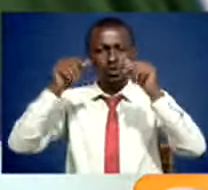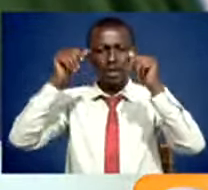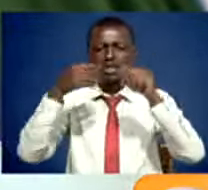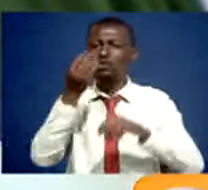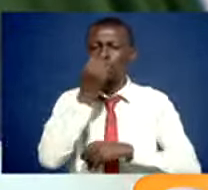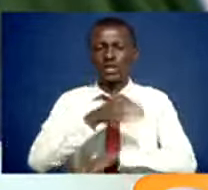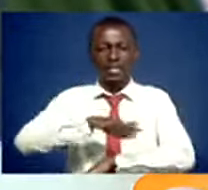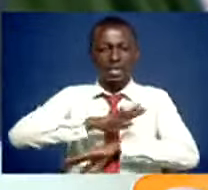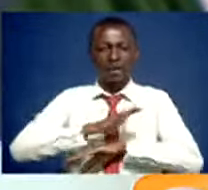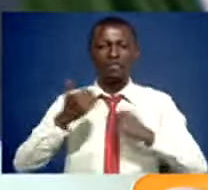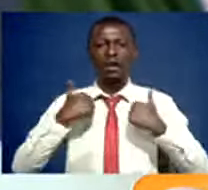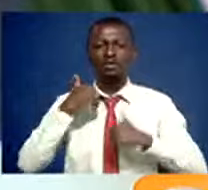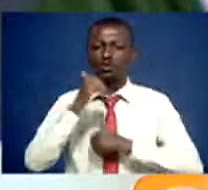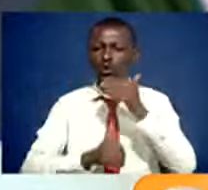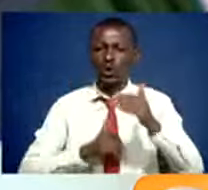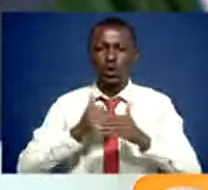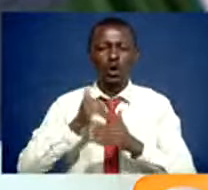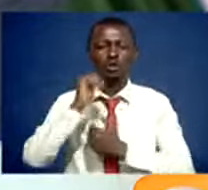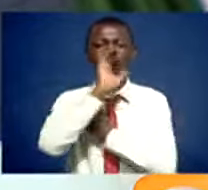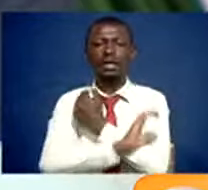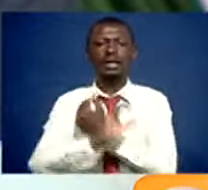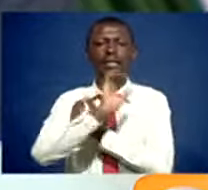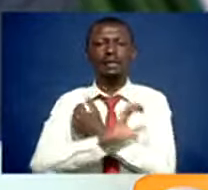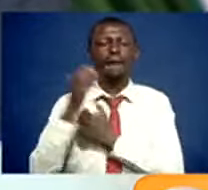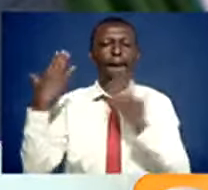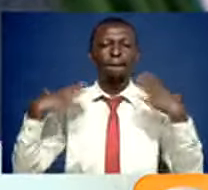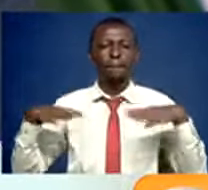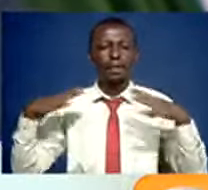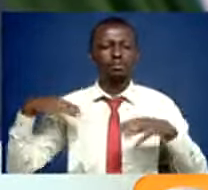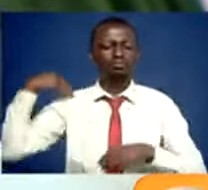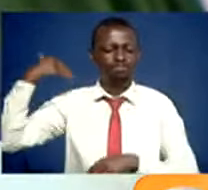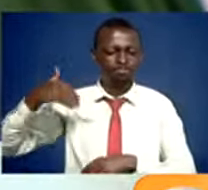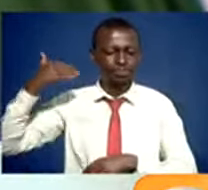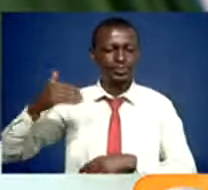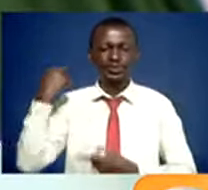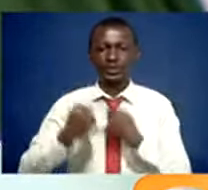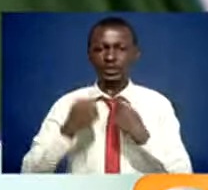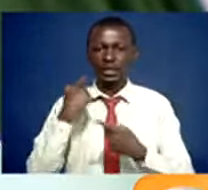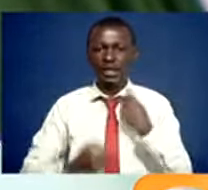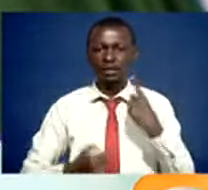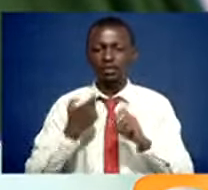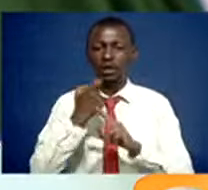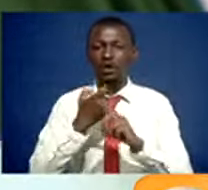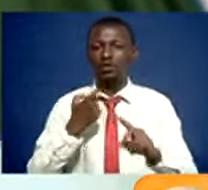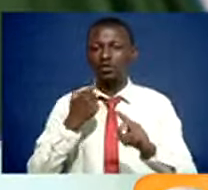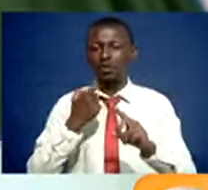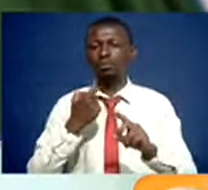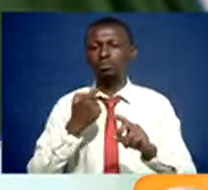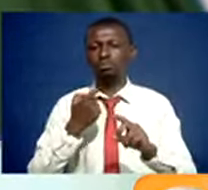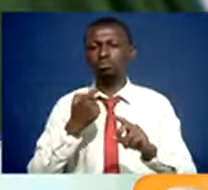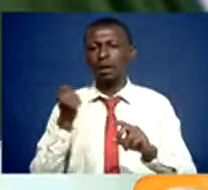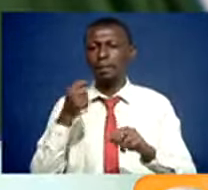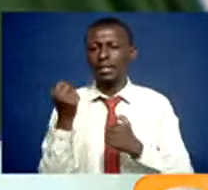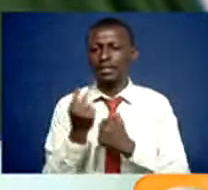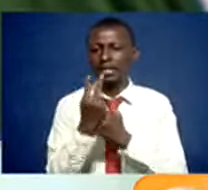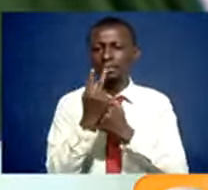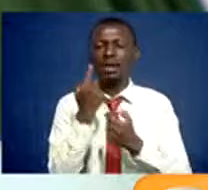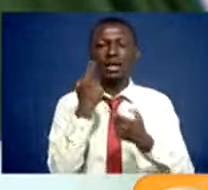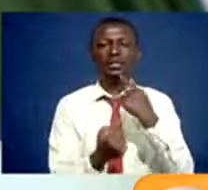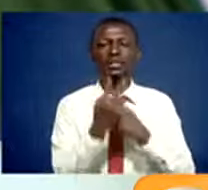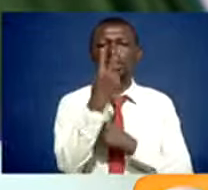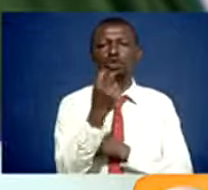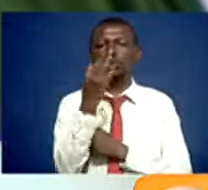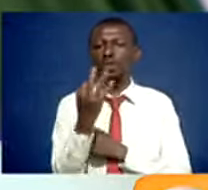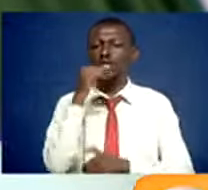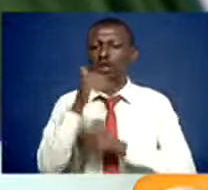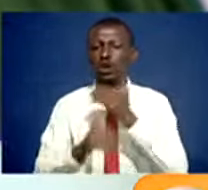food available to every citizen all year round. Since December 2023, through collective